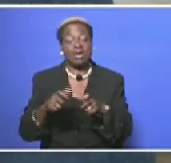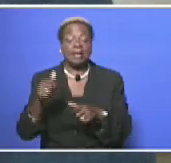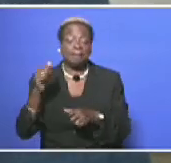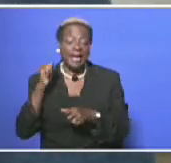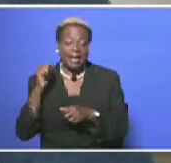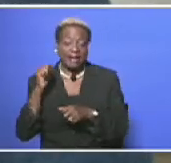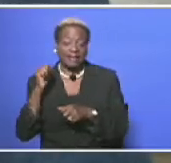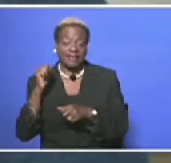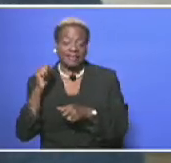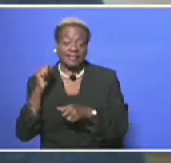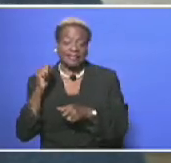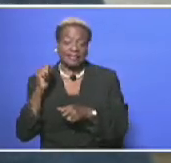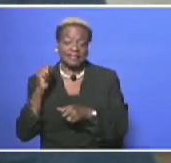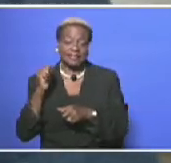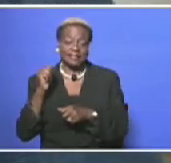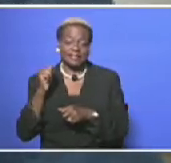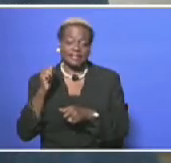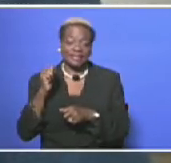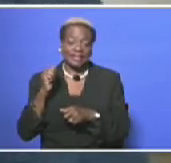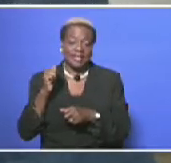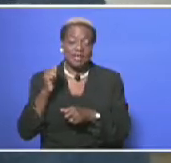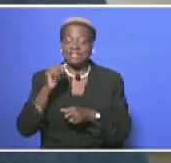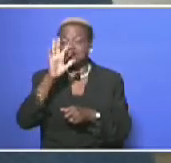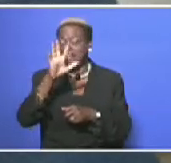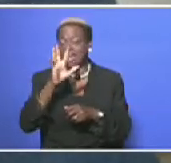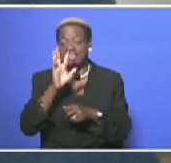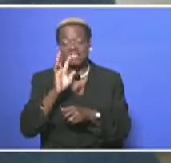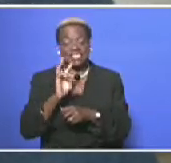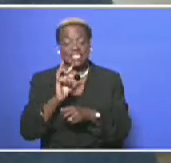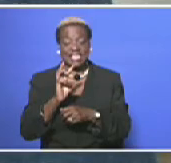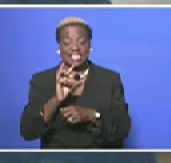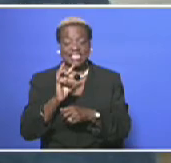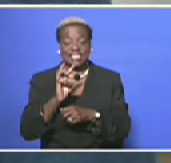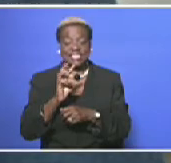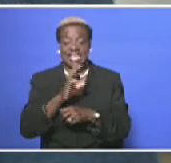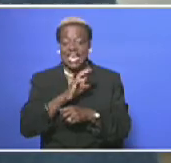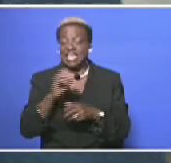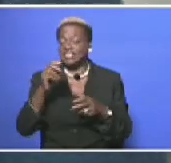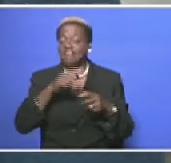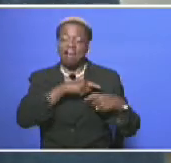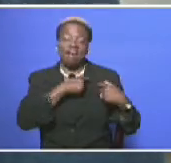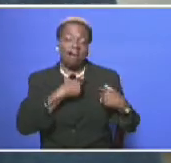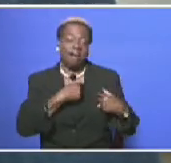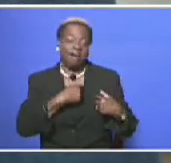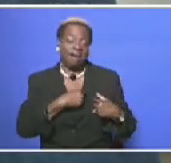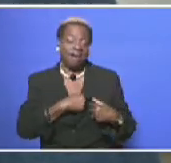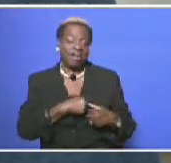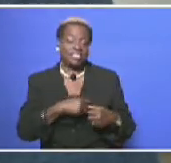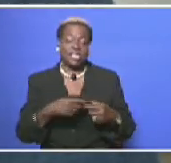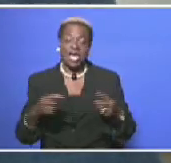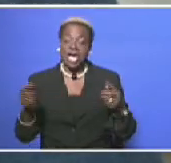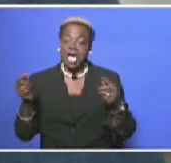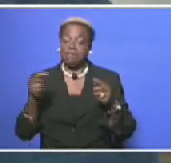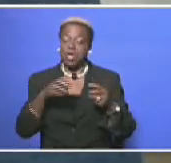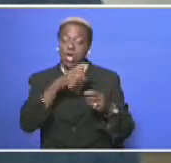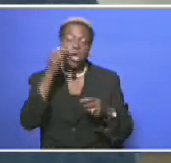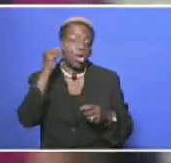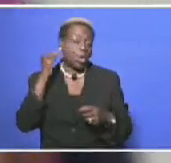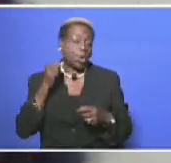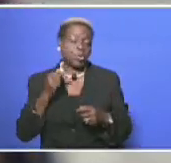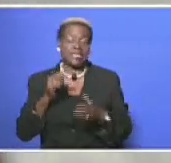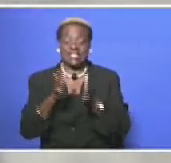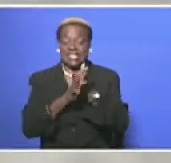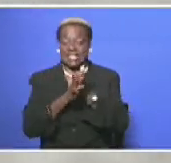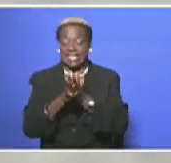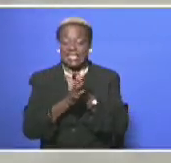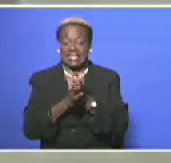Patterson, when you see him, and he's about 5'6", but I tell you what, he has a heart of gold, and he's a hard runner, and he's definitely exciting. In